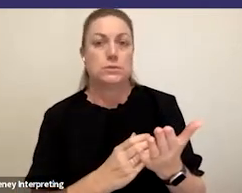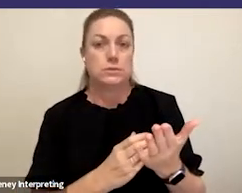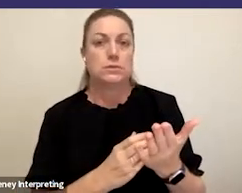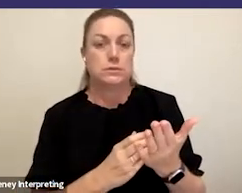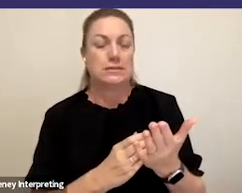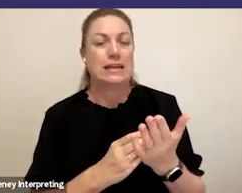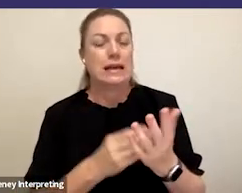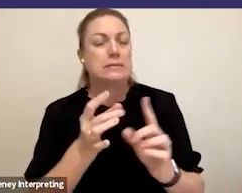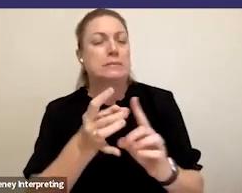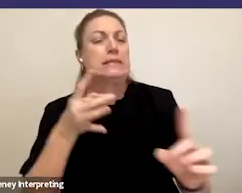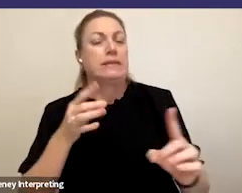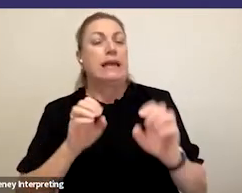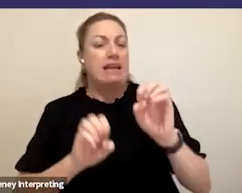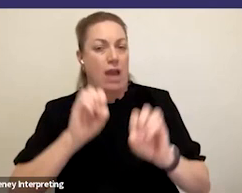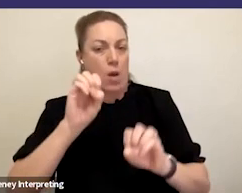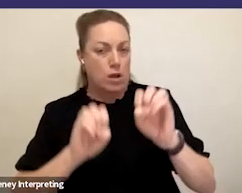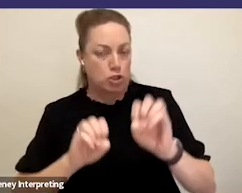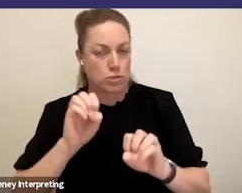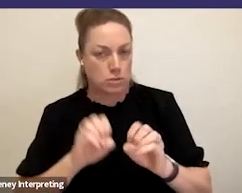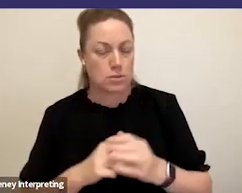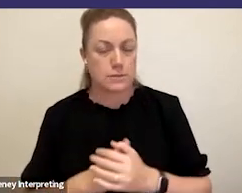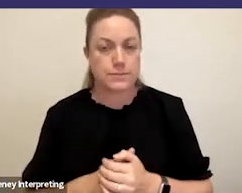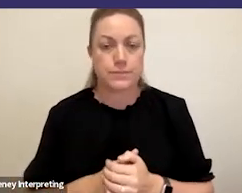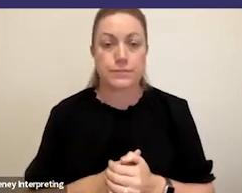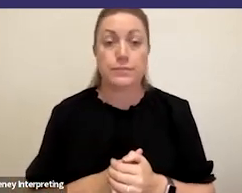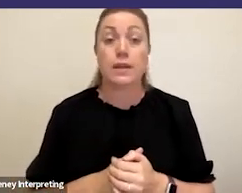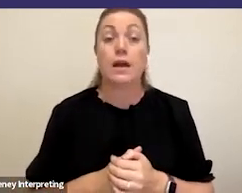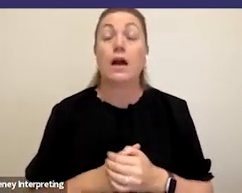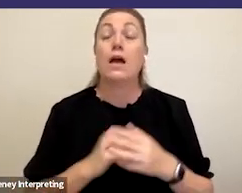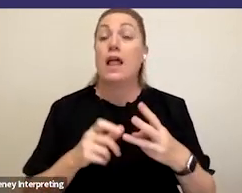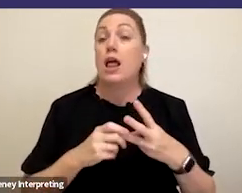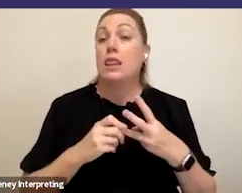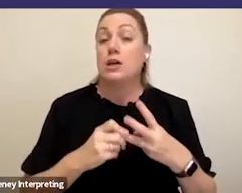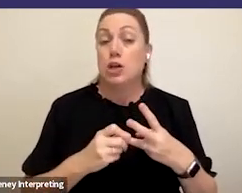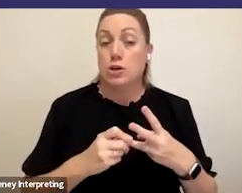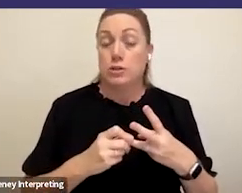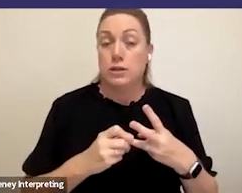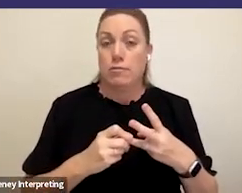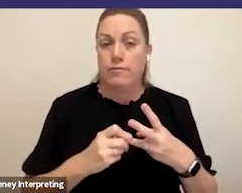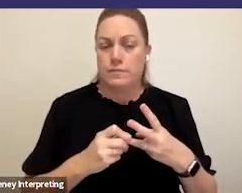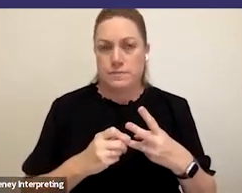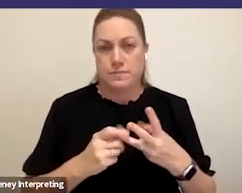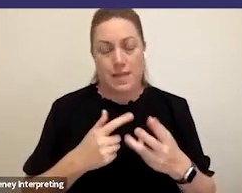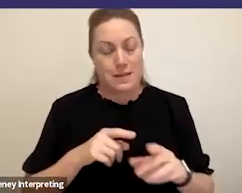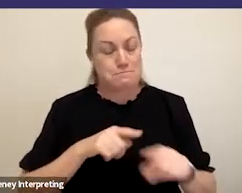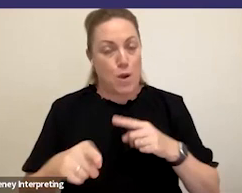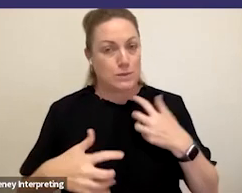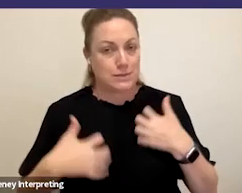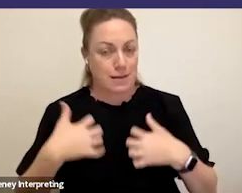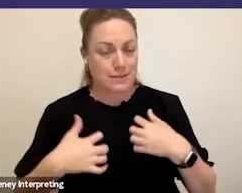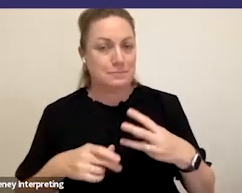our evaluation findings, which are hot off the press. And then the third, which I think is the most exciting